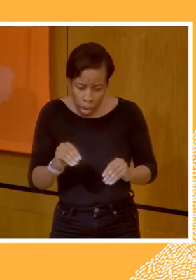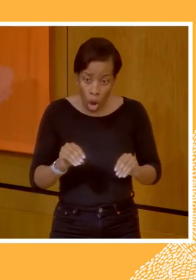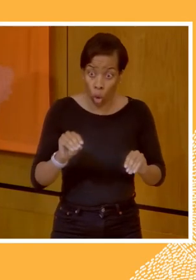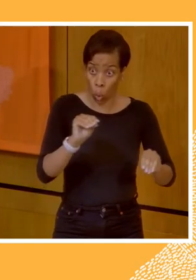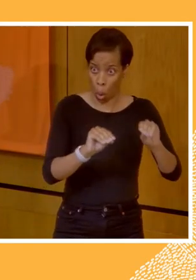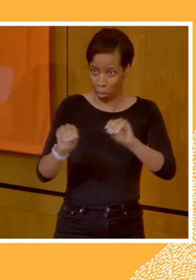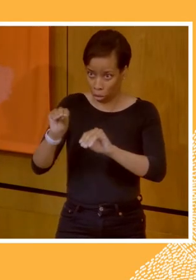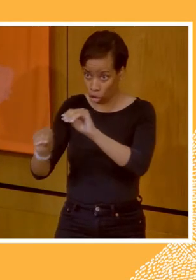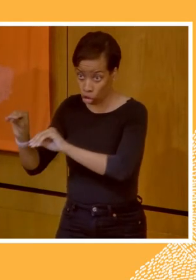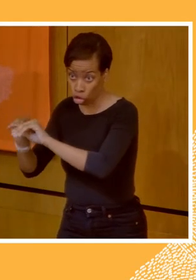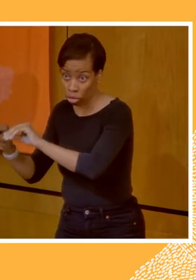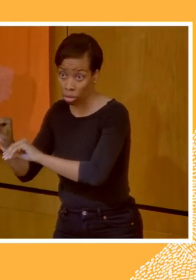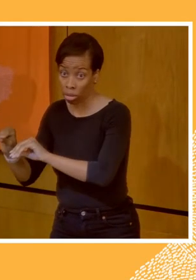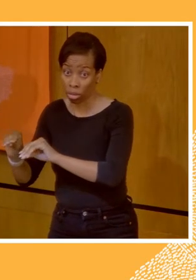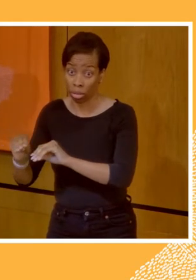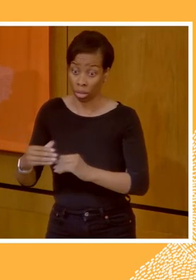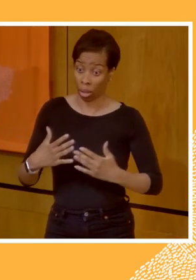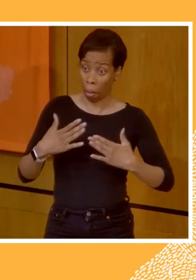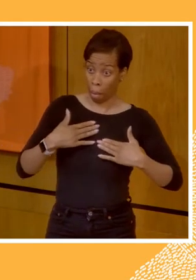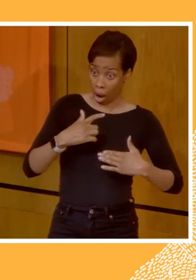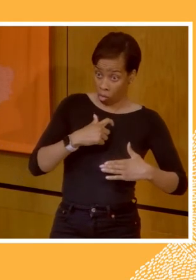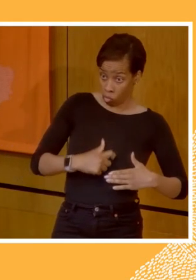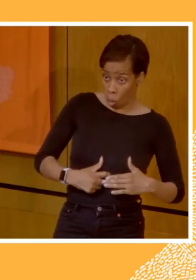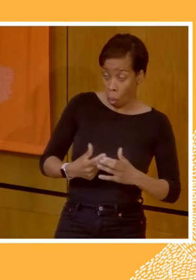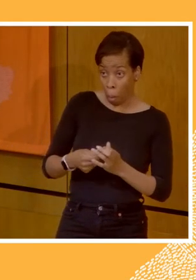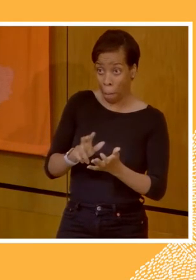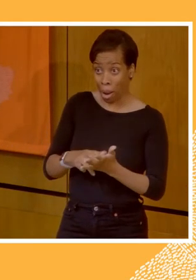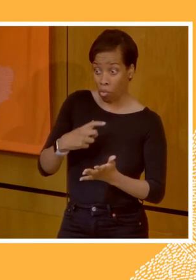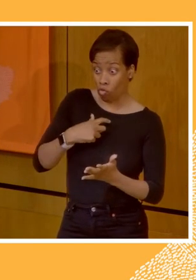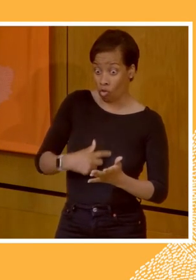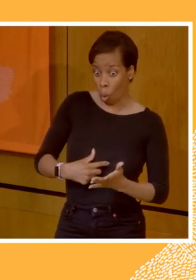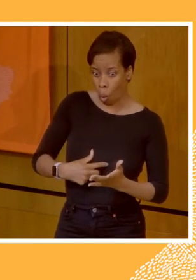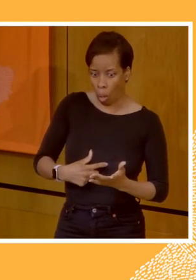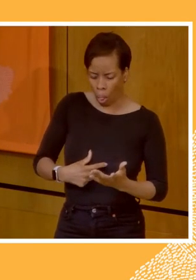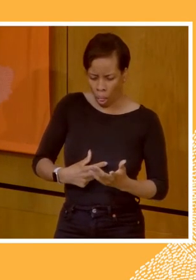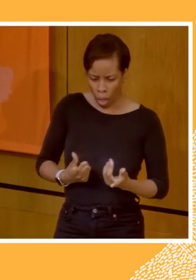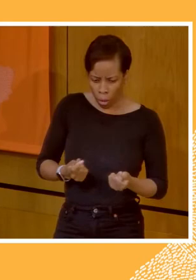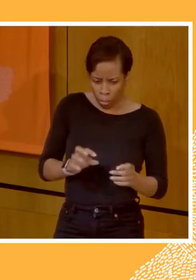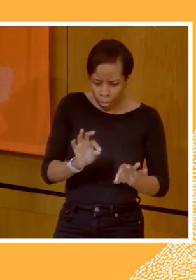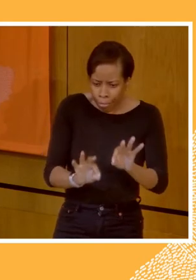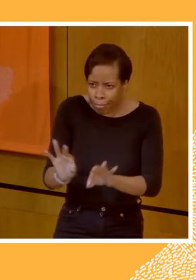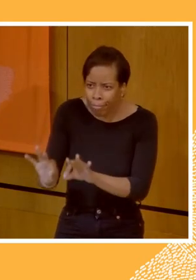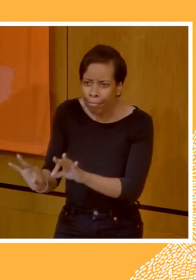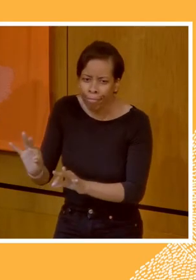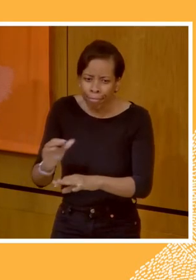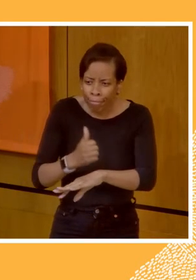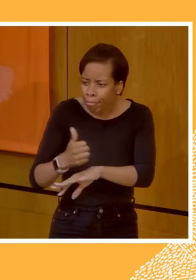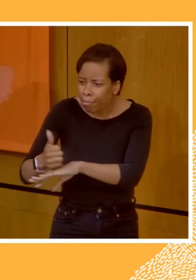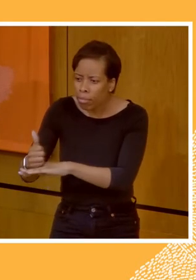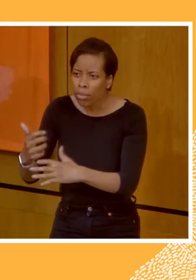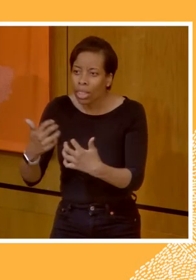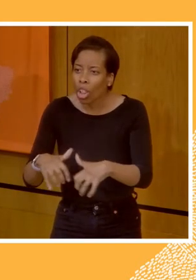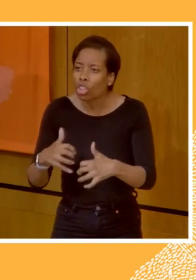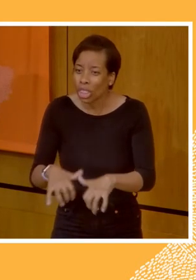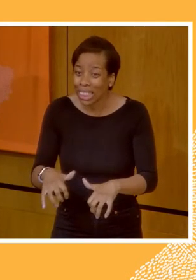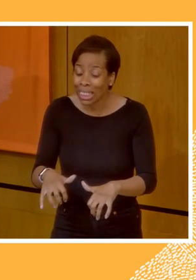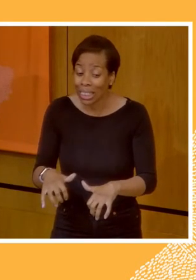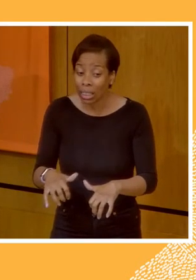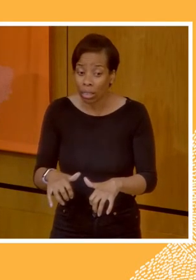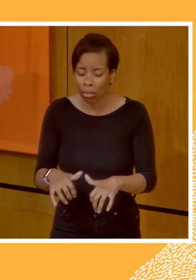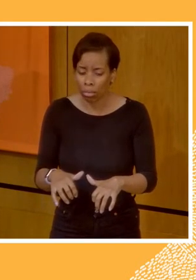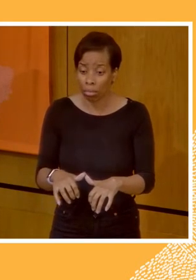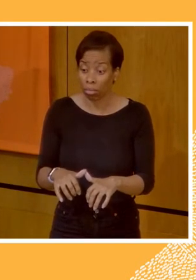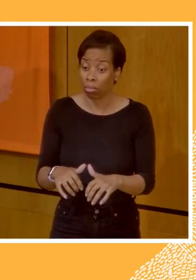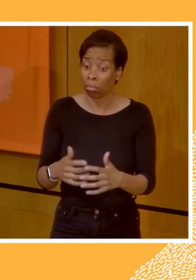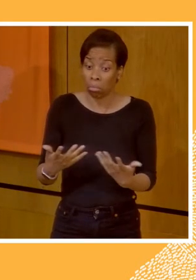role in this is largely technical. and actually the narrative and the shape of